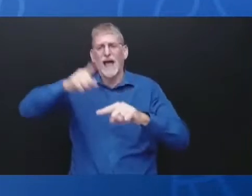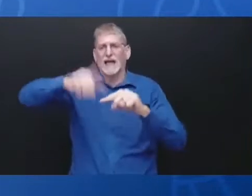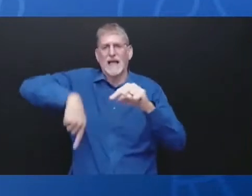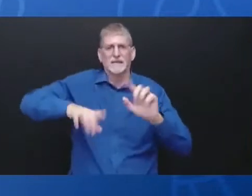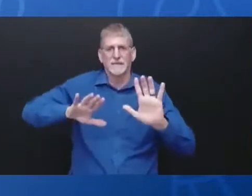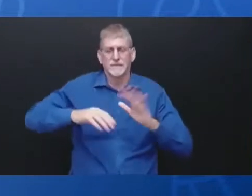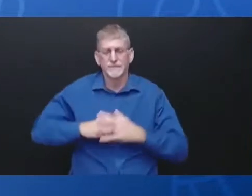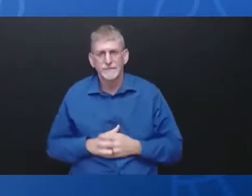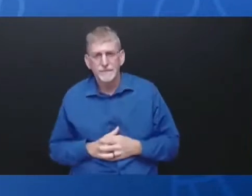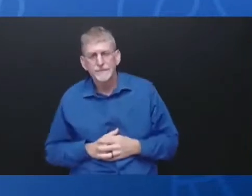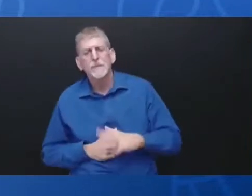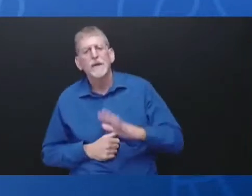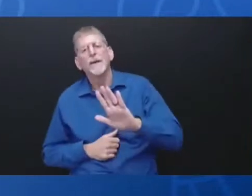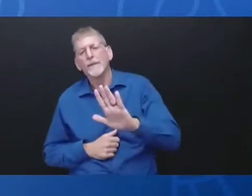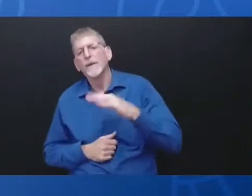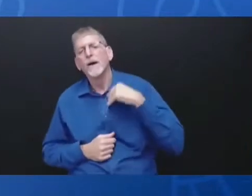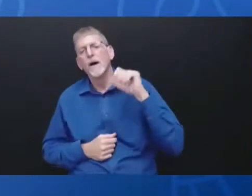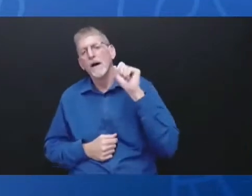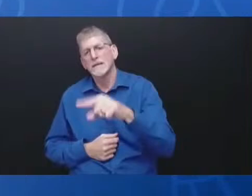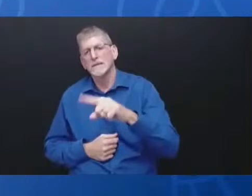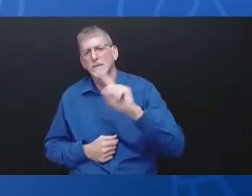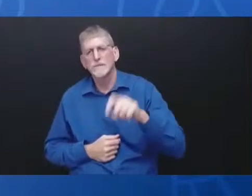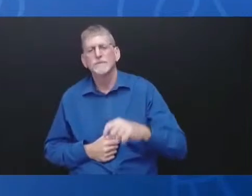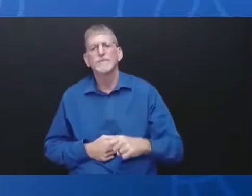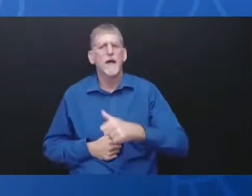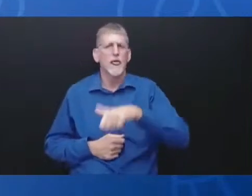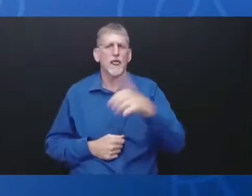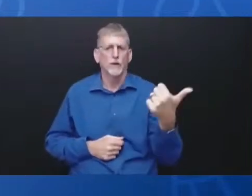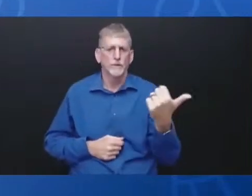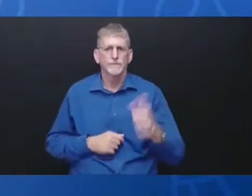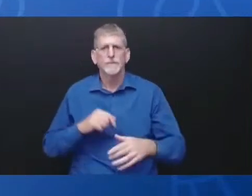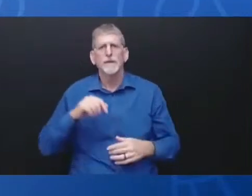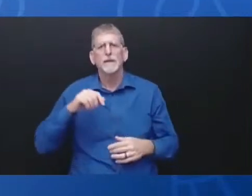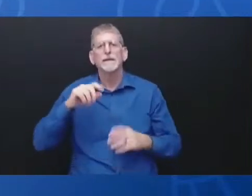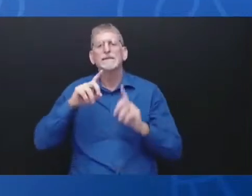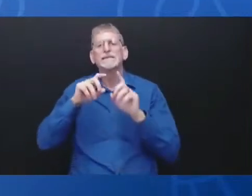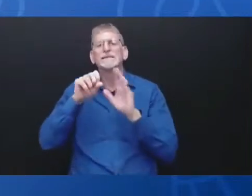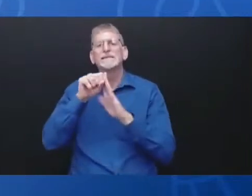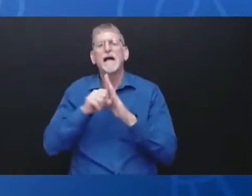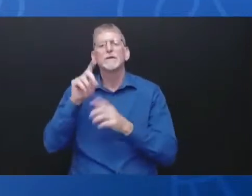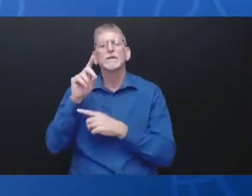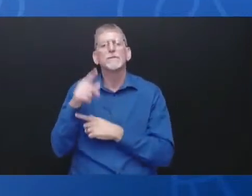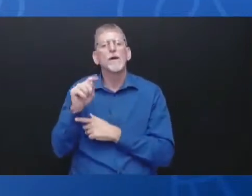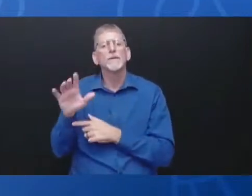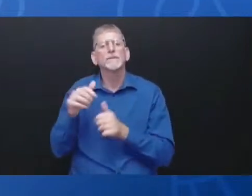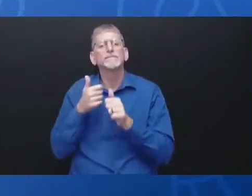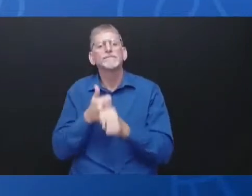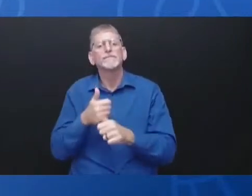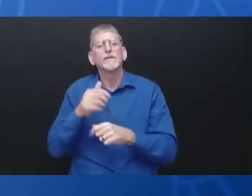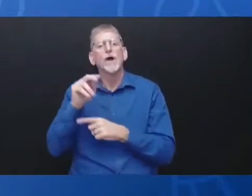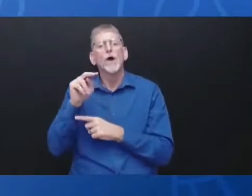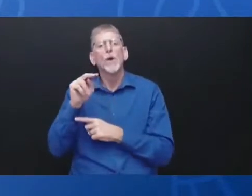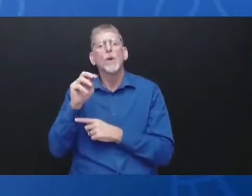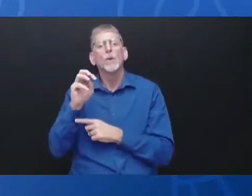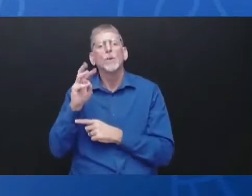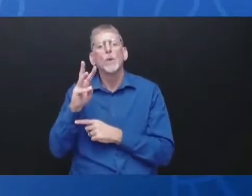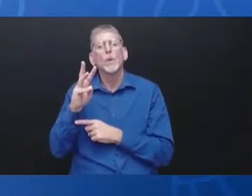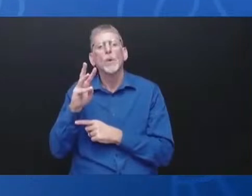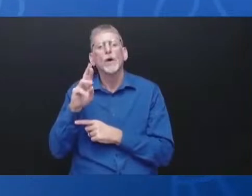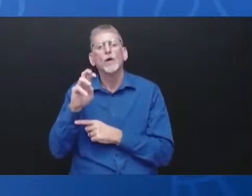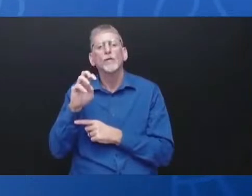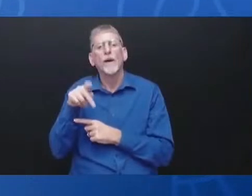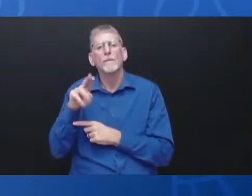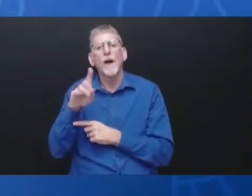different. The State Department, according to some reporting by the New Republic, terminated a contract to the Yale School of Public